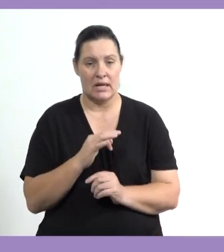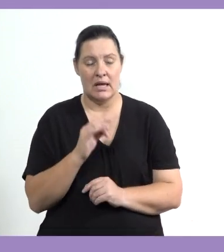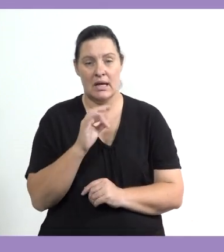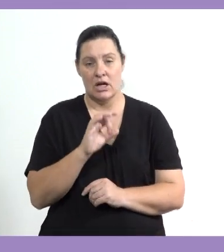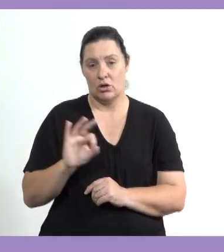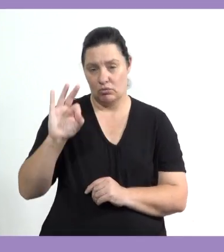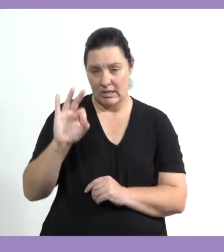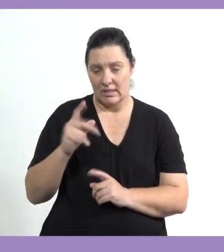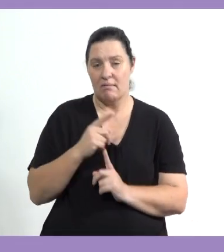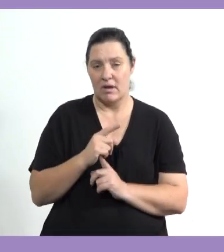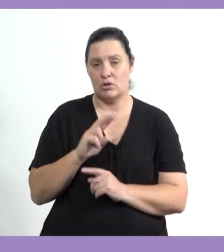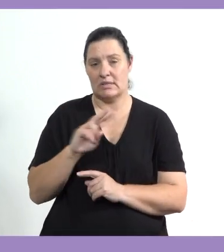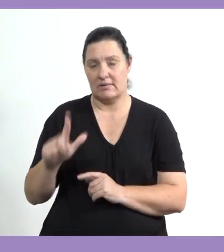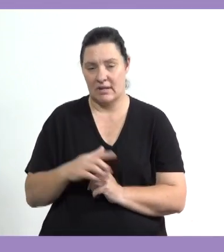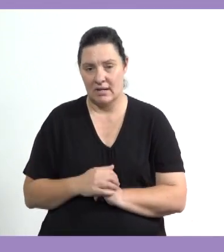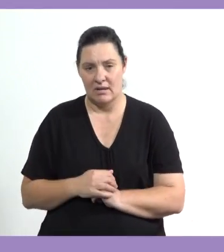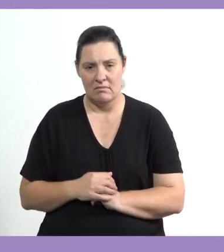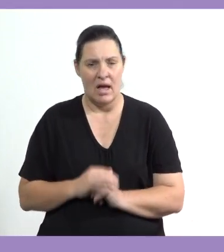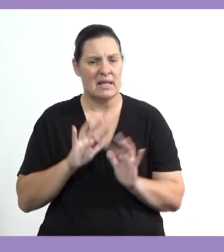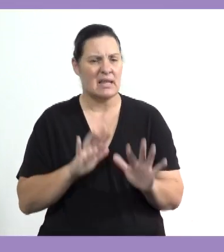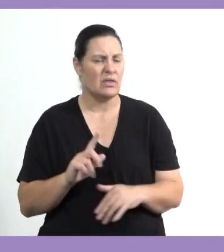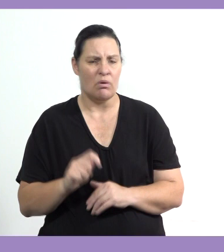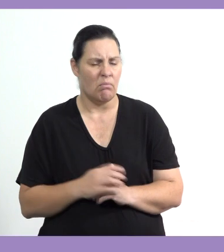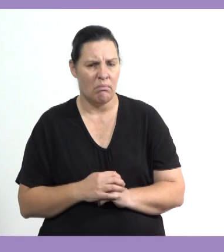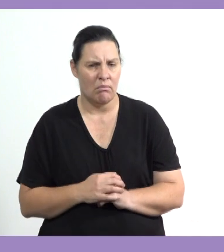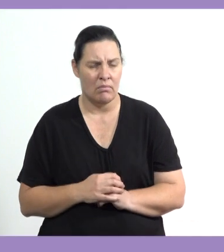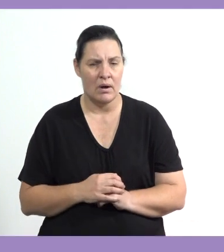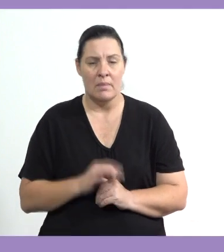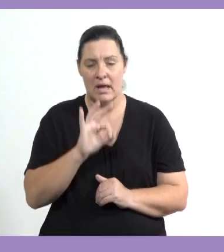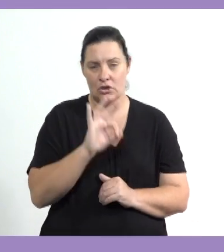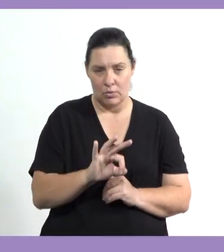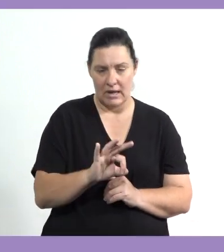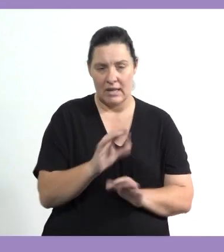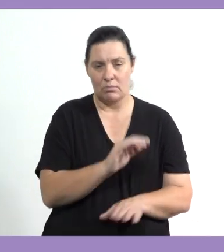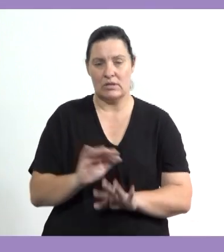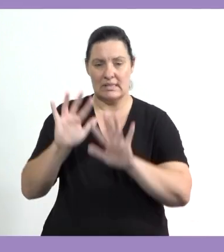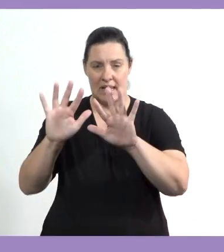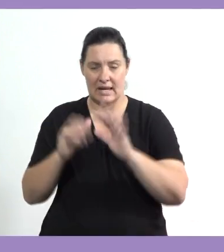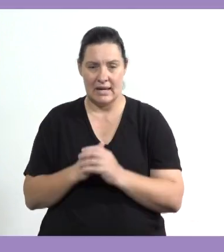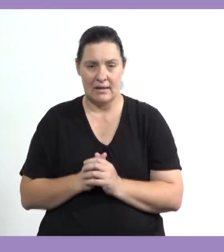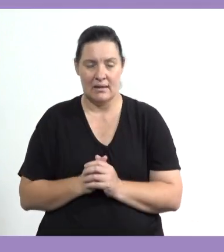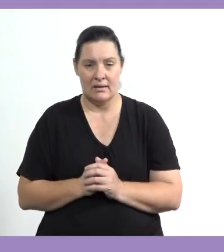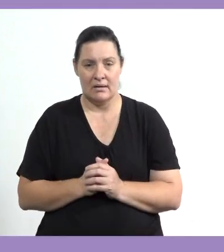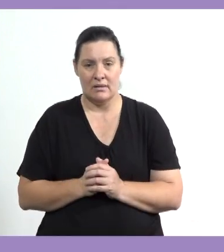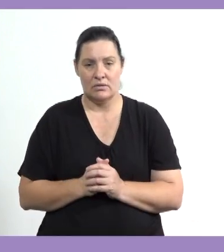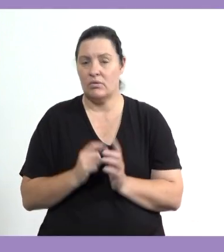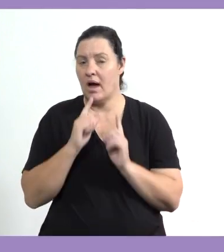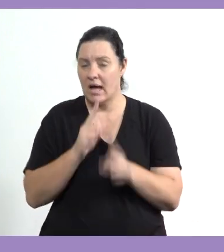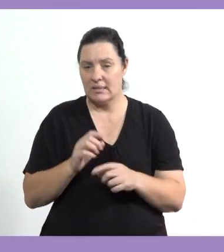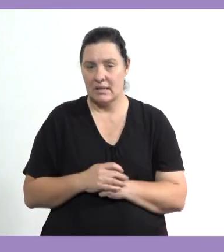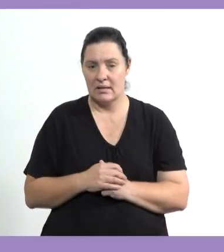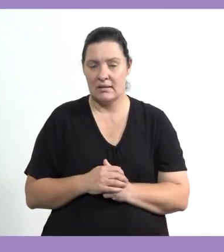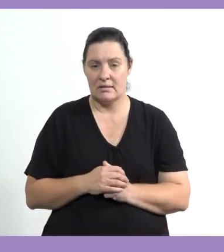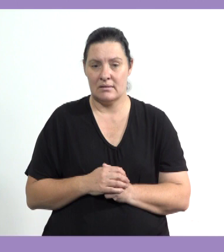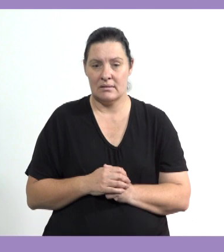3 cubed is 27. What about the 10th term? This is going to be 3 exponent 10.